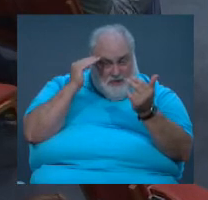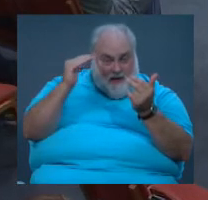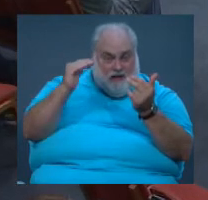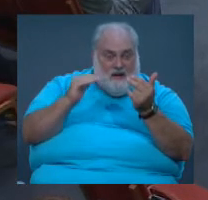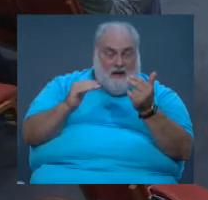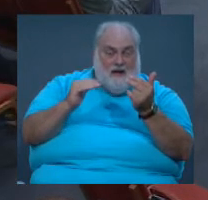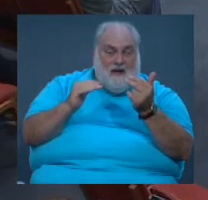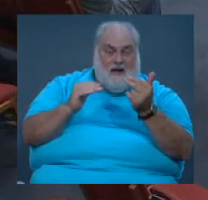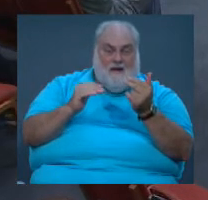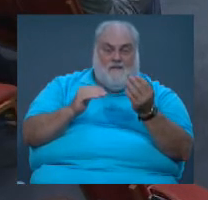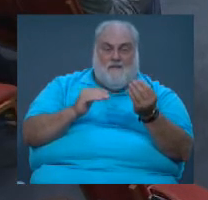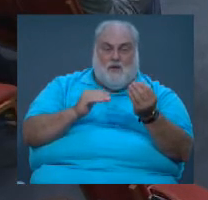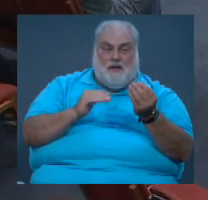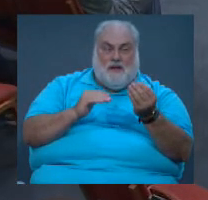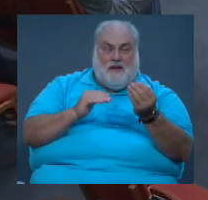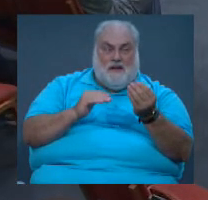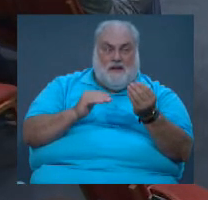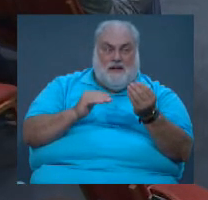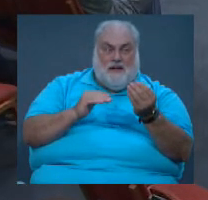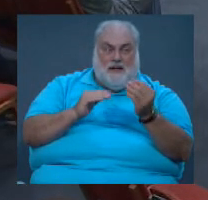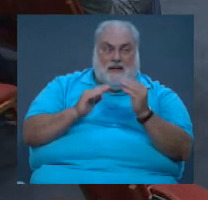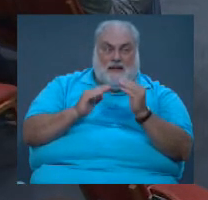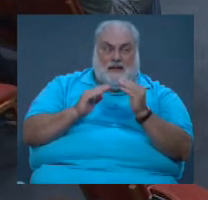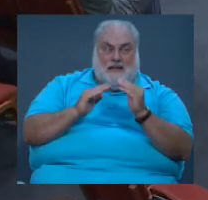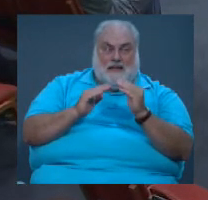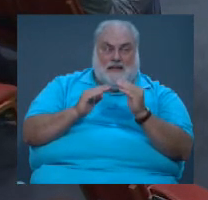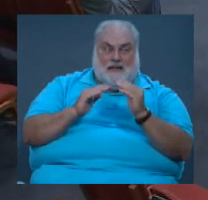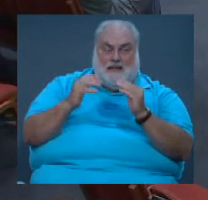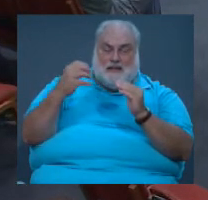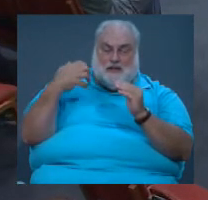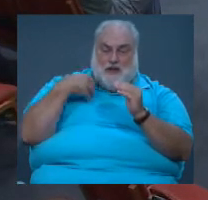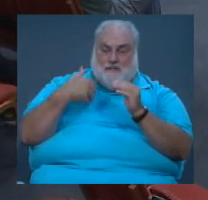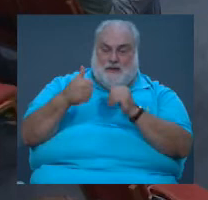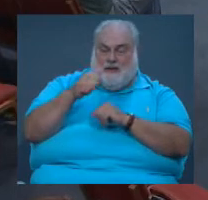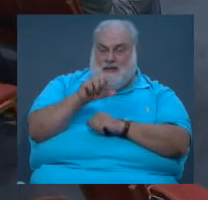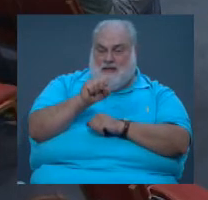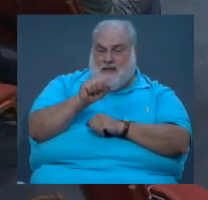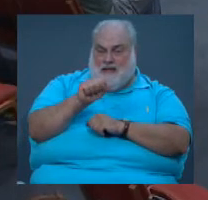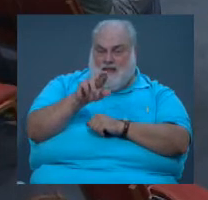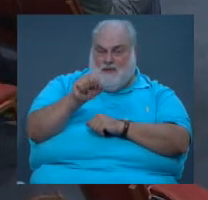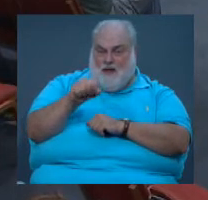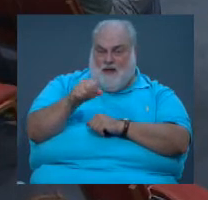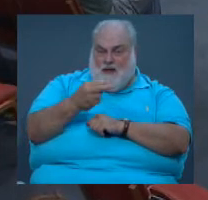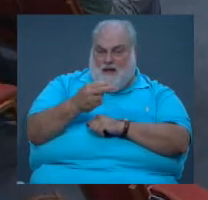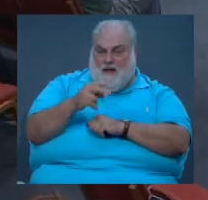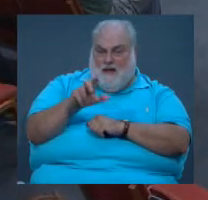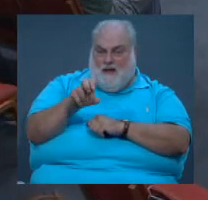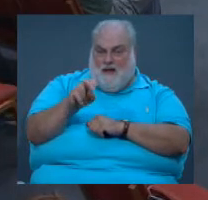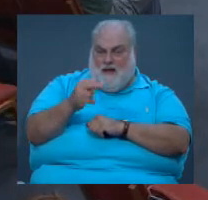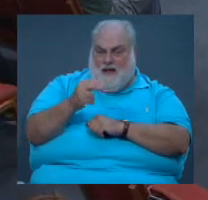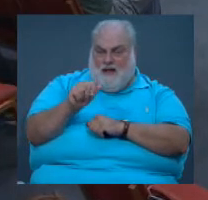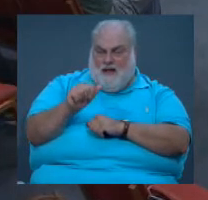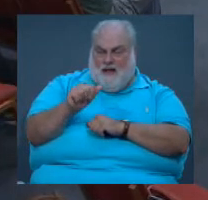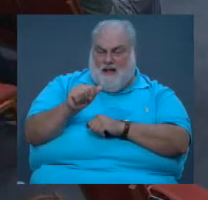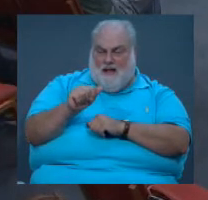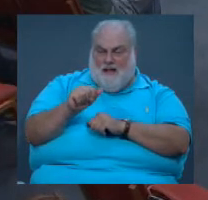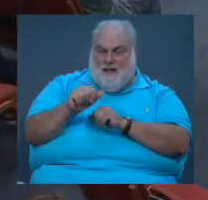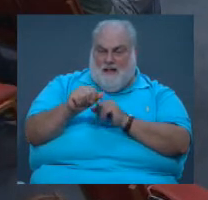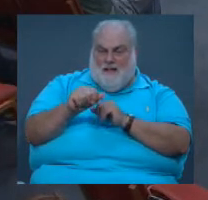to item 14. City Chief Financial Officer Sarah Linehan, if you would, please give us the quarter 2